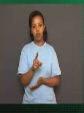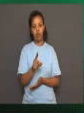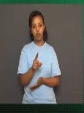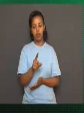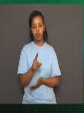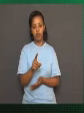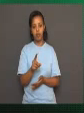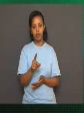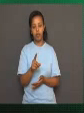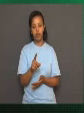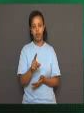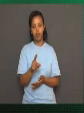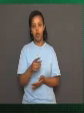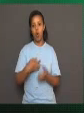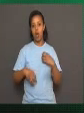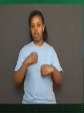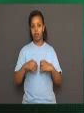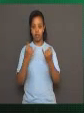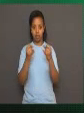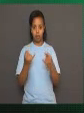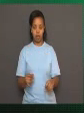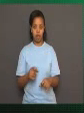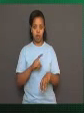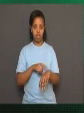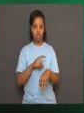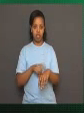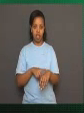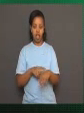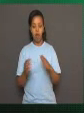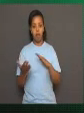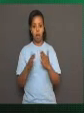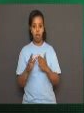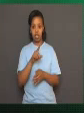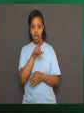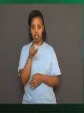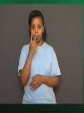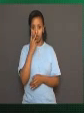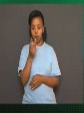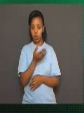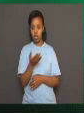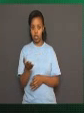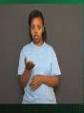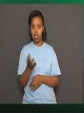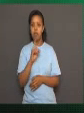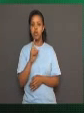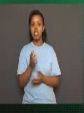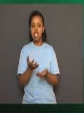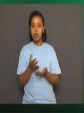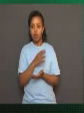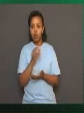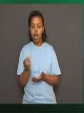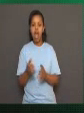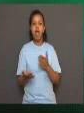When classifying an organism, you may be wondering what to look for and which